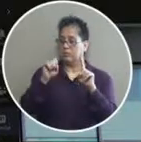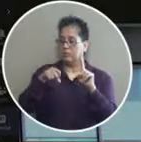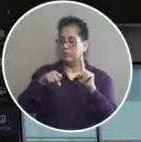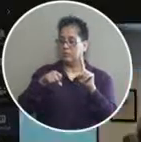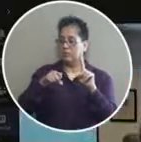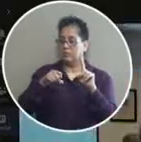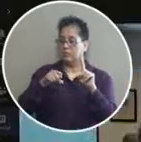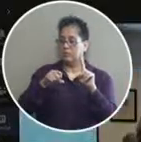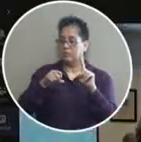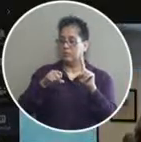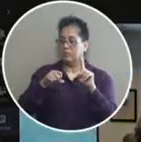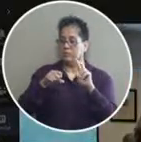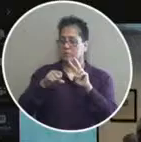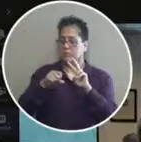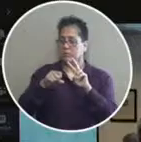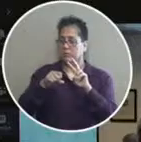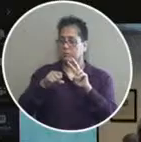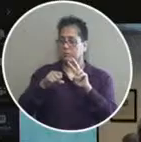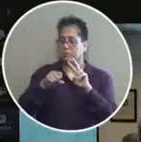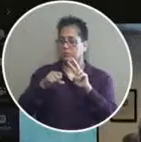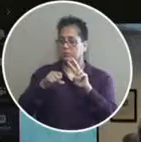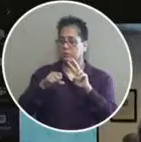Aye. Representative Anello.